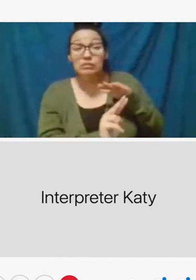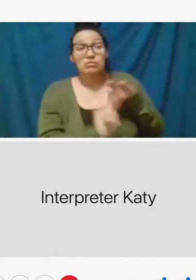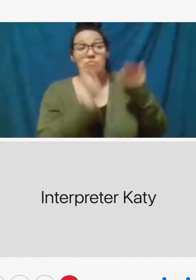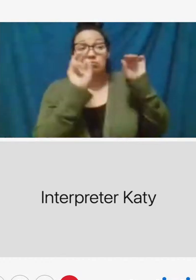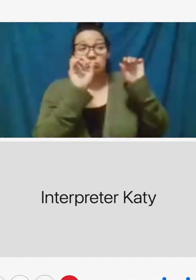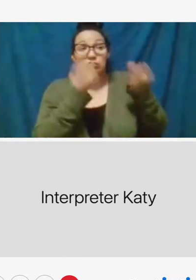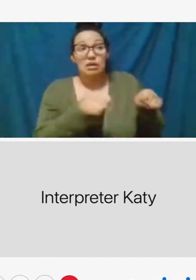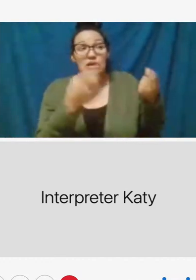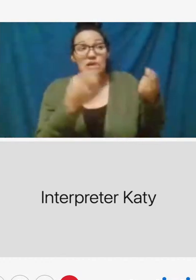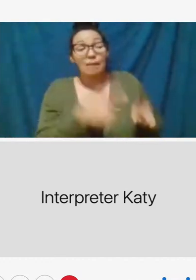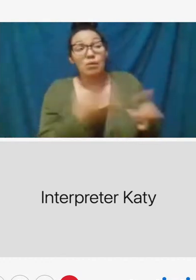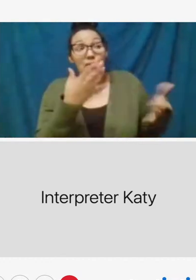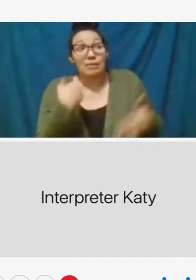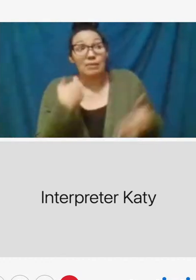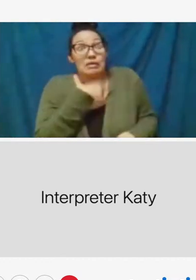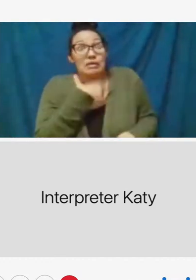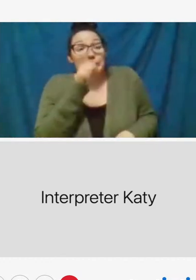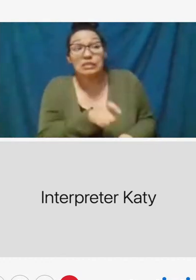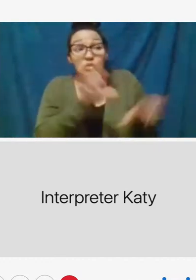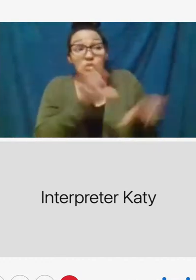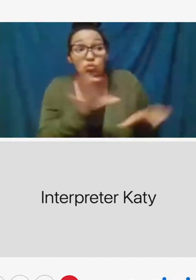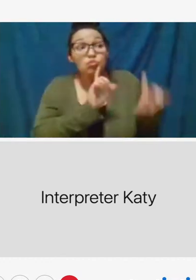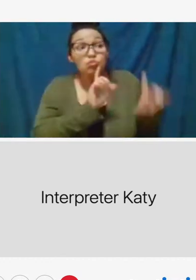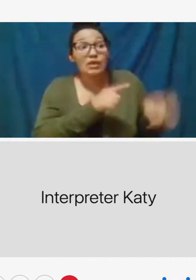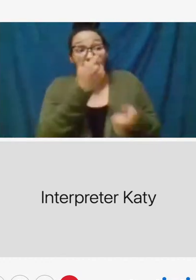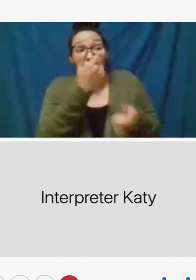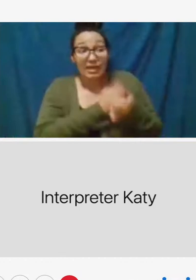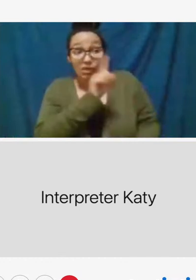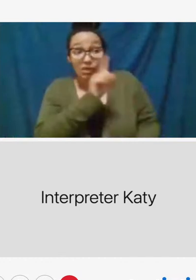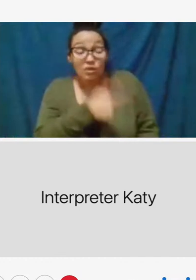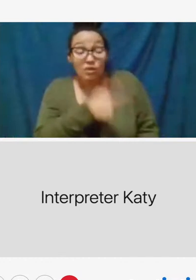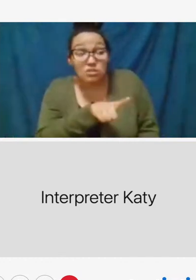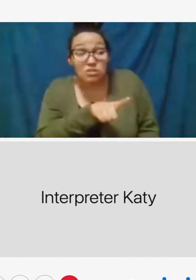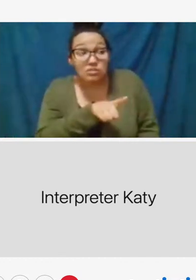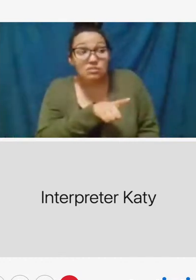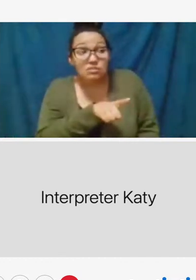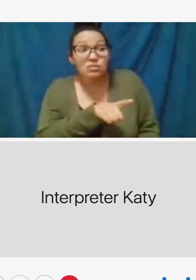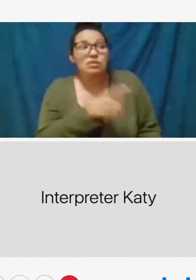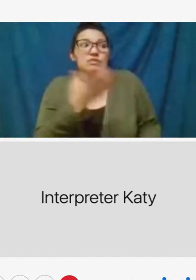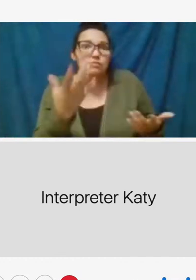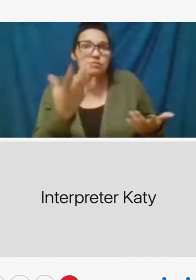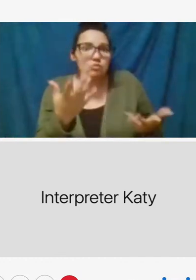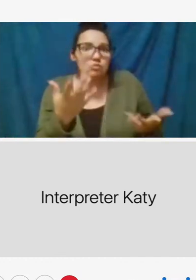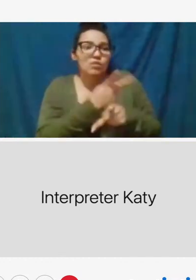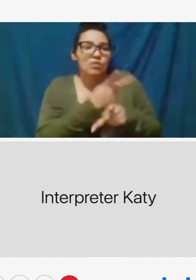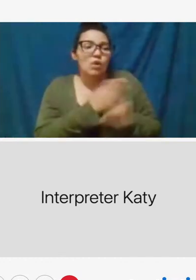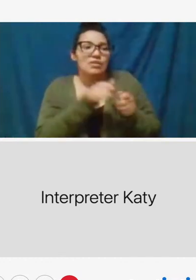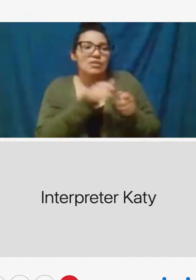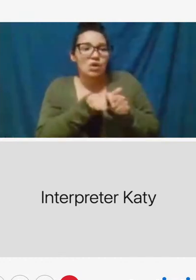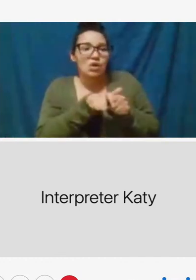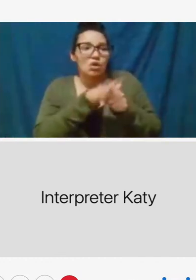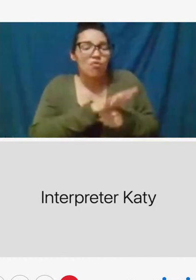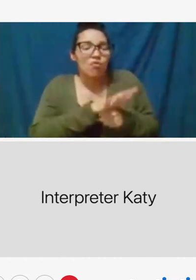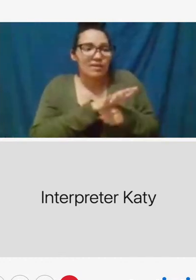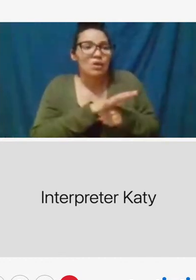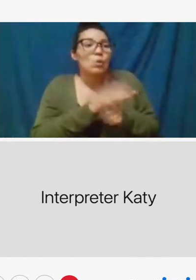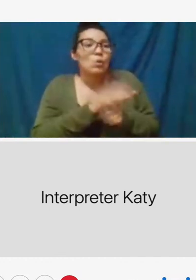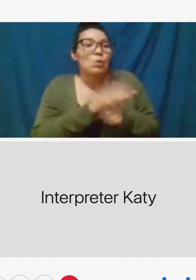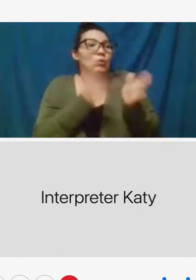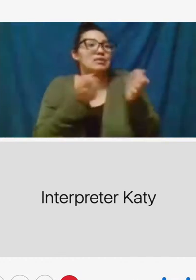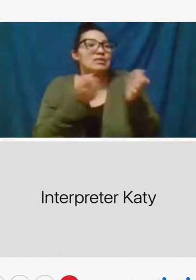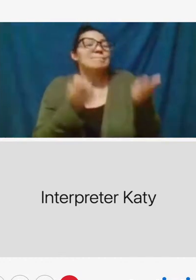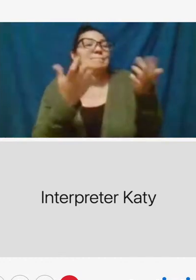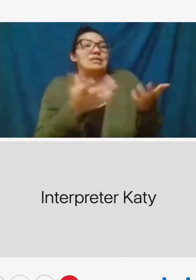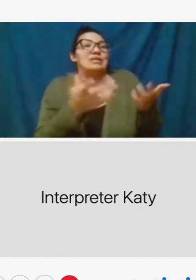any questions uh as we find out with covid we're going to also realize that many parents are going to think it's a decision the district's